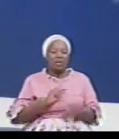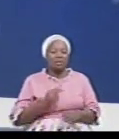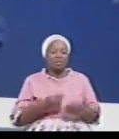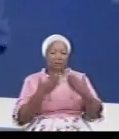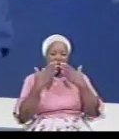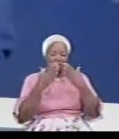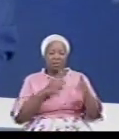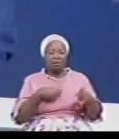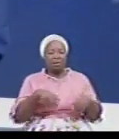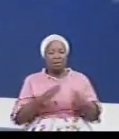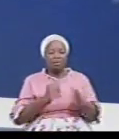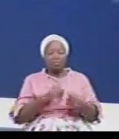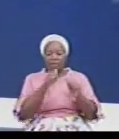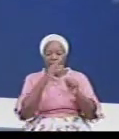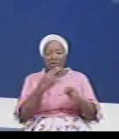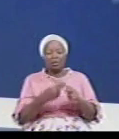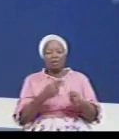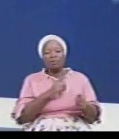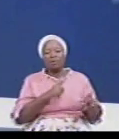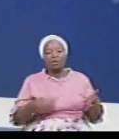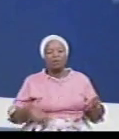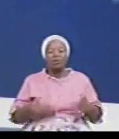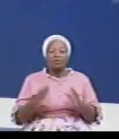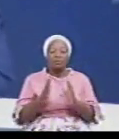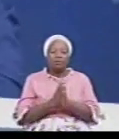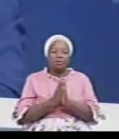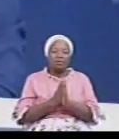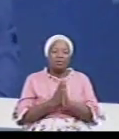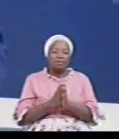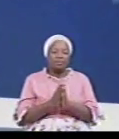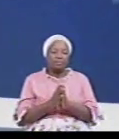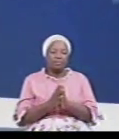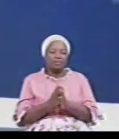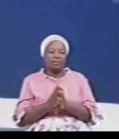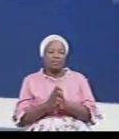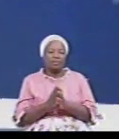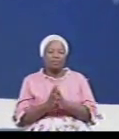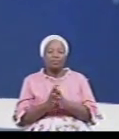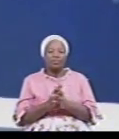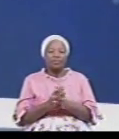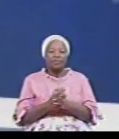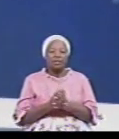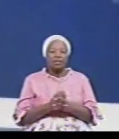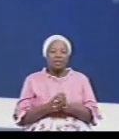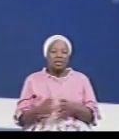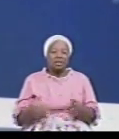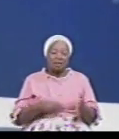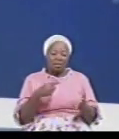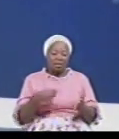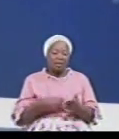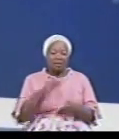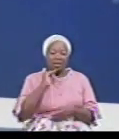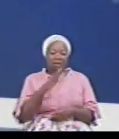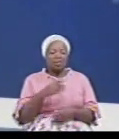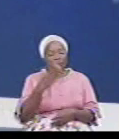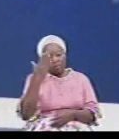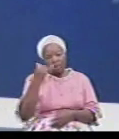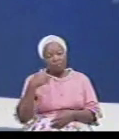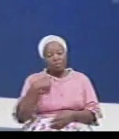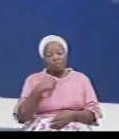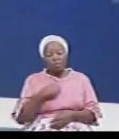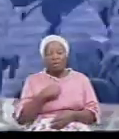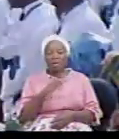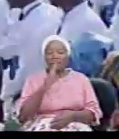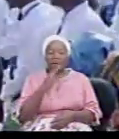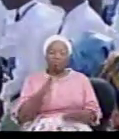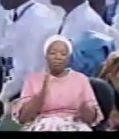Lord. And that is why we want to bless the Lord. That is why we are praising the Lord. That is